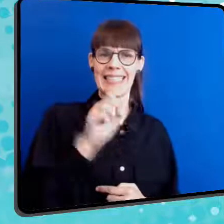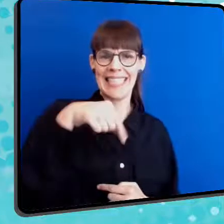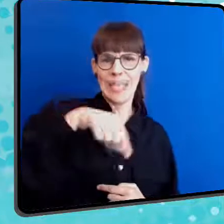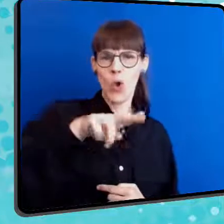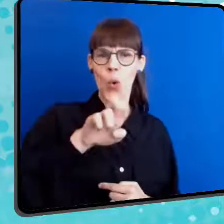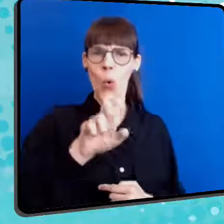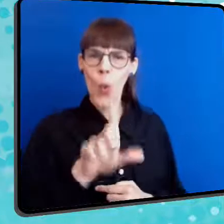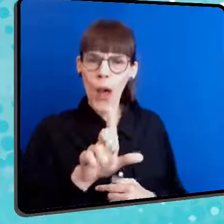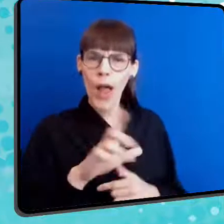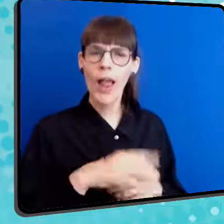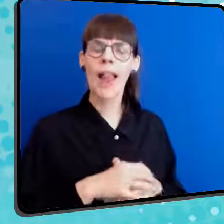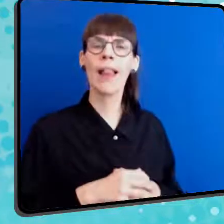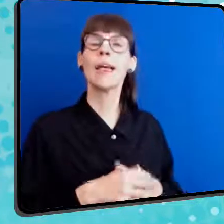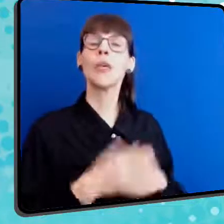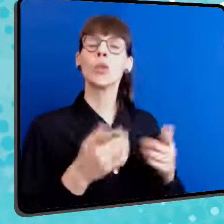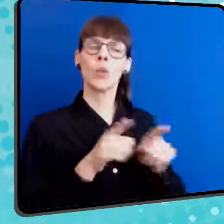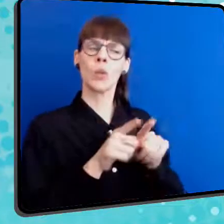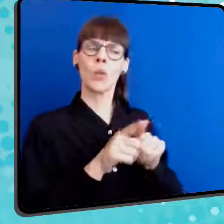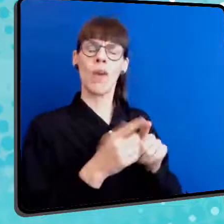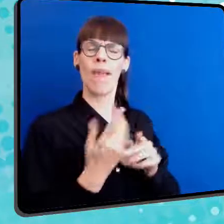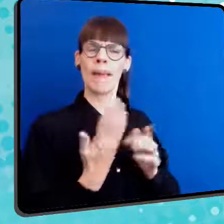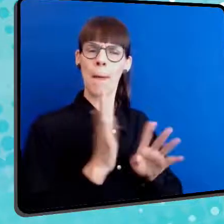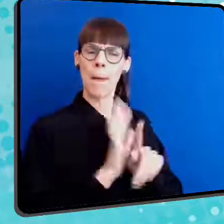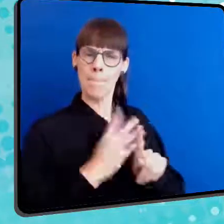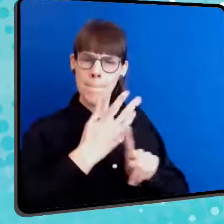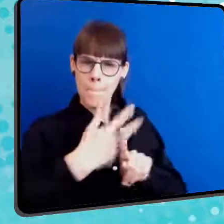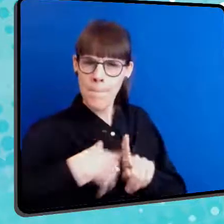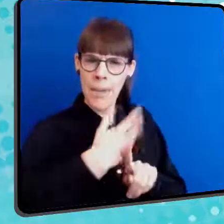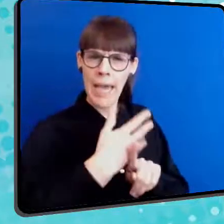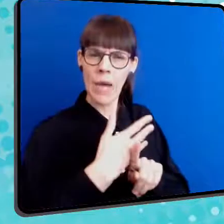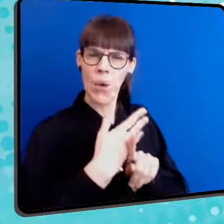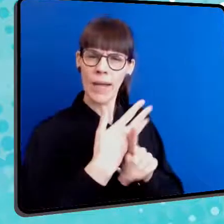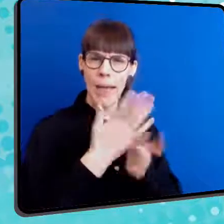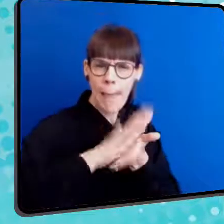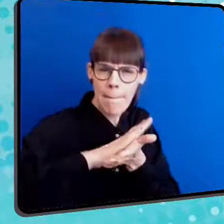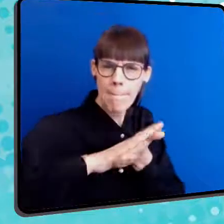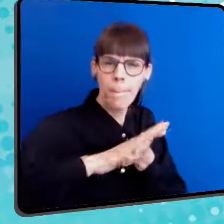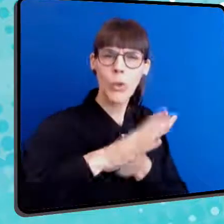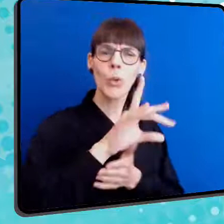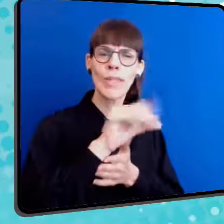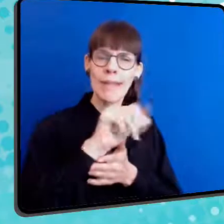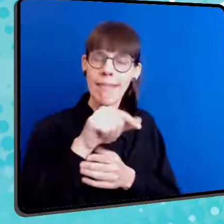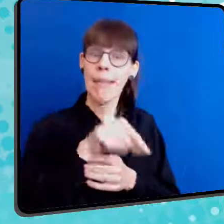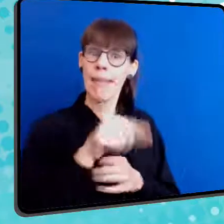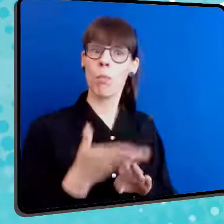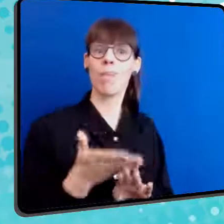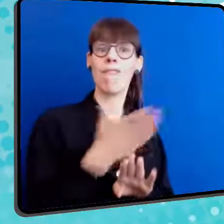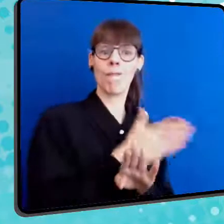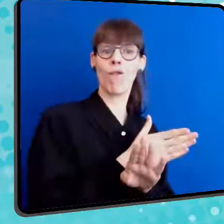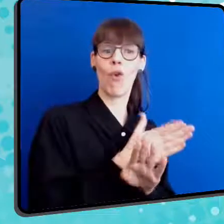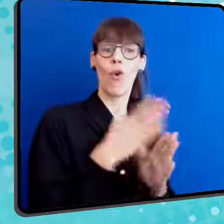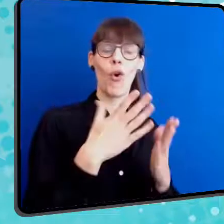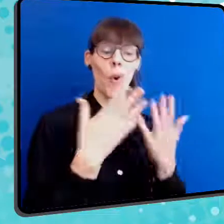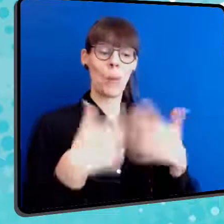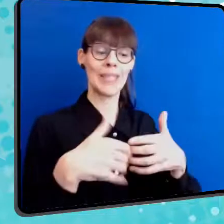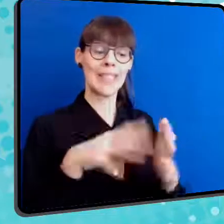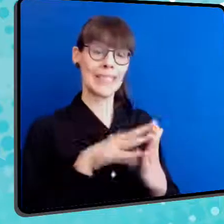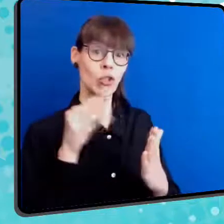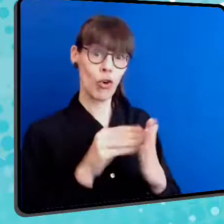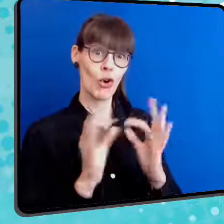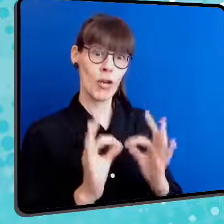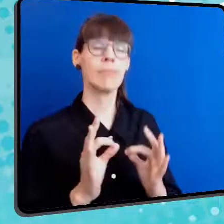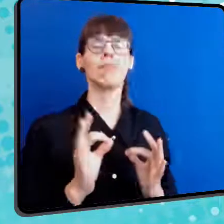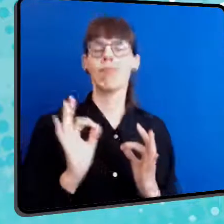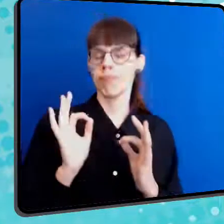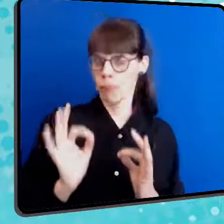have you? Is that where you've kind of started before machine learning? Yeah, absolutely. A long time ago, pretty much starting